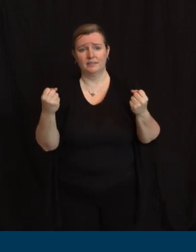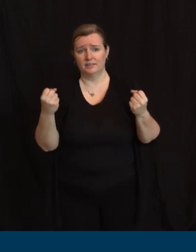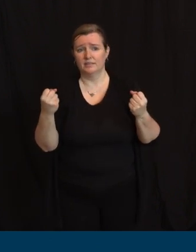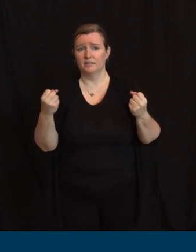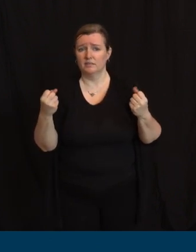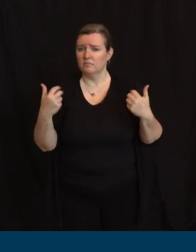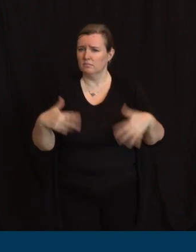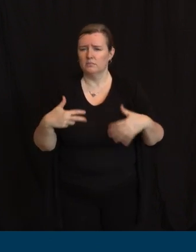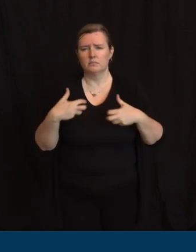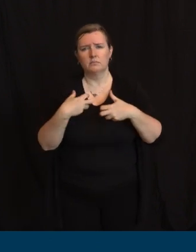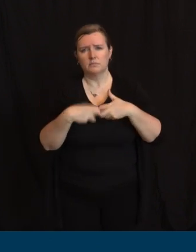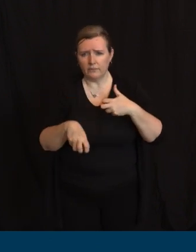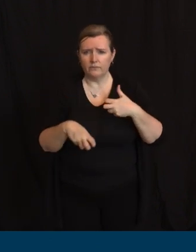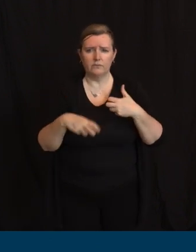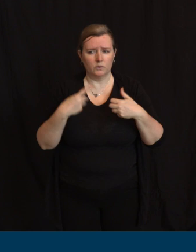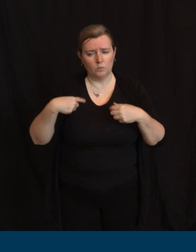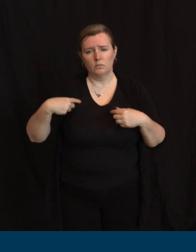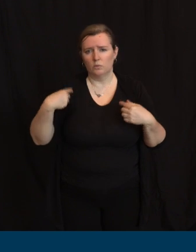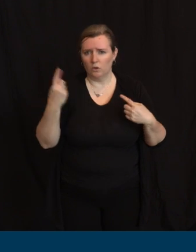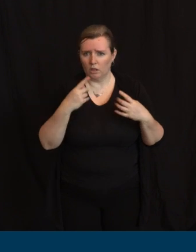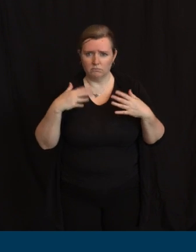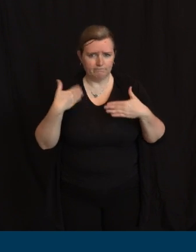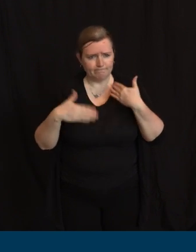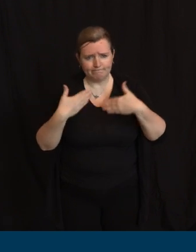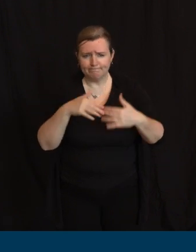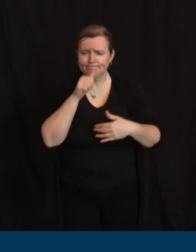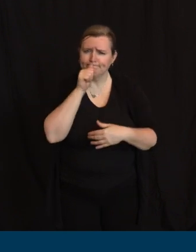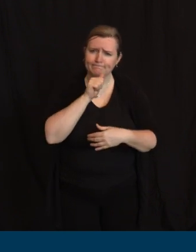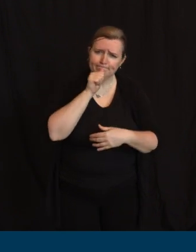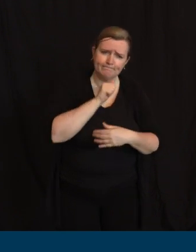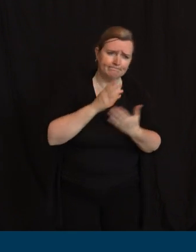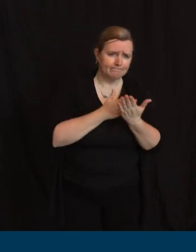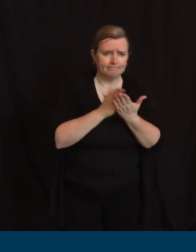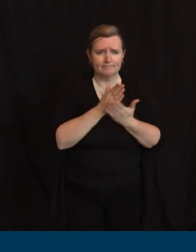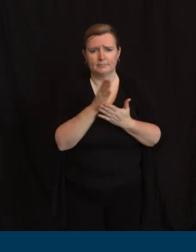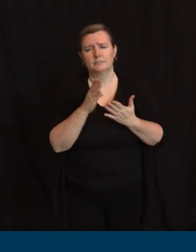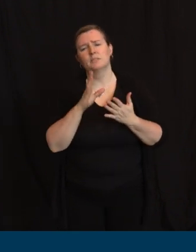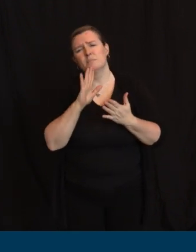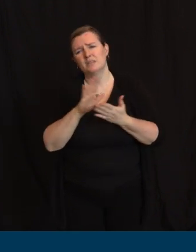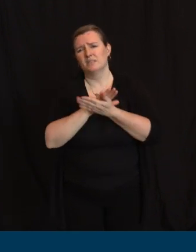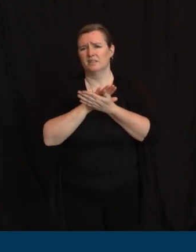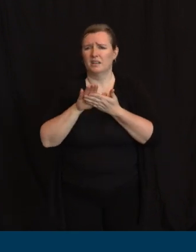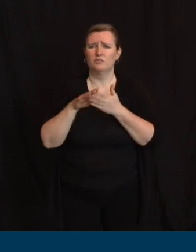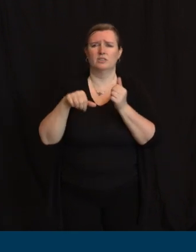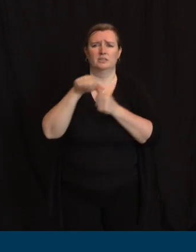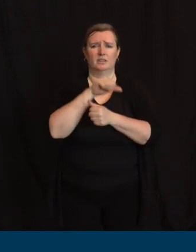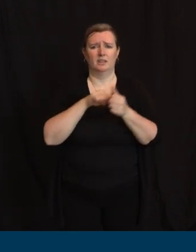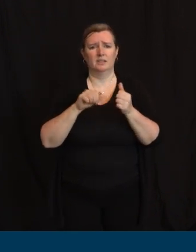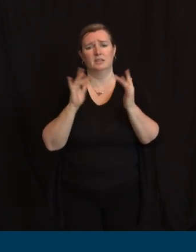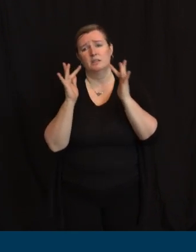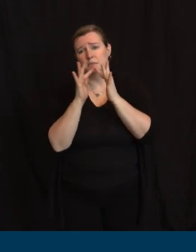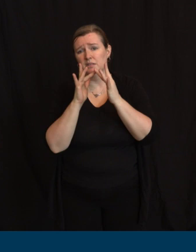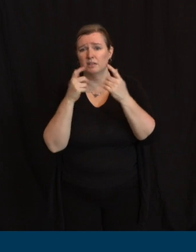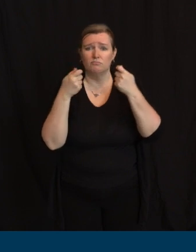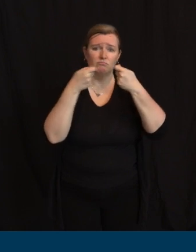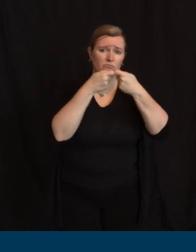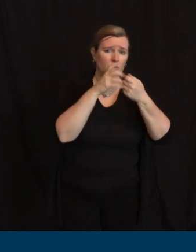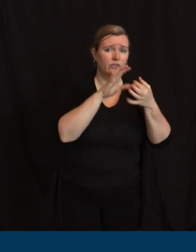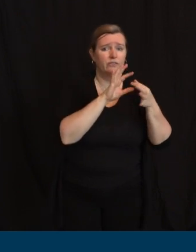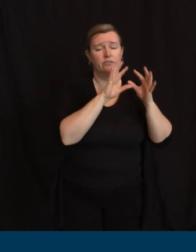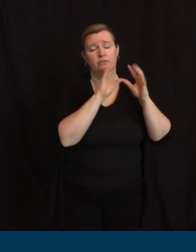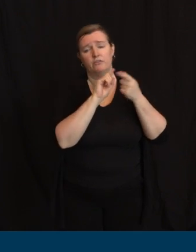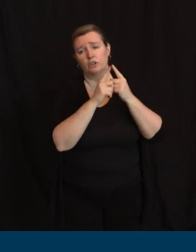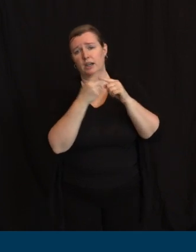us. Be patient and be kind to one another and stay connected. Thank you. Judy, thank you. A couple of